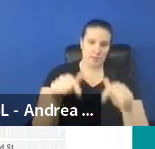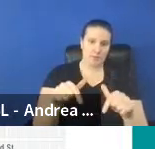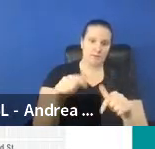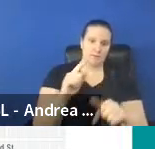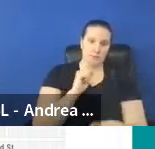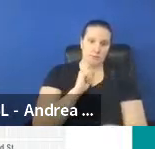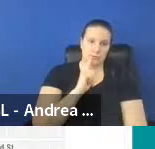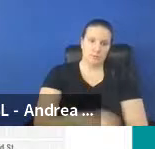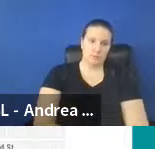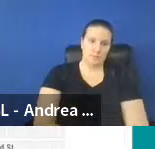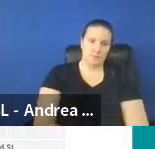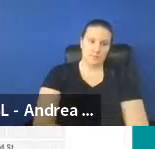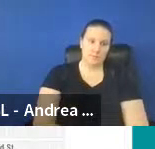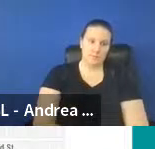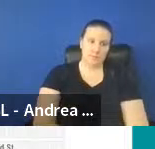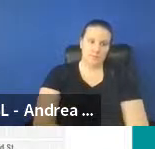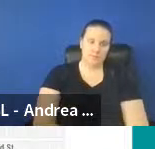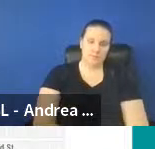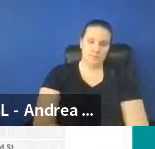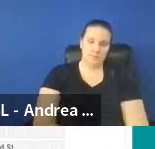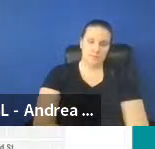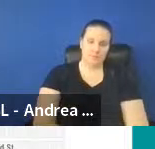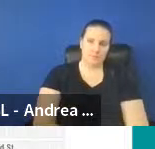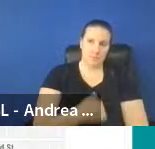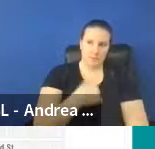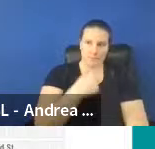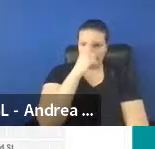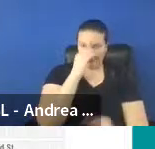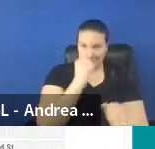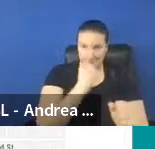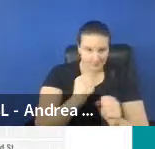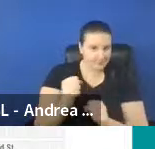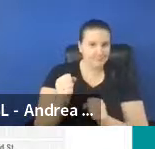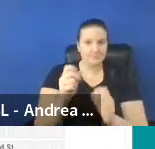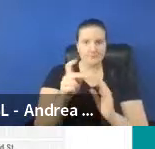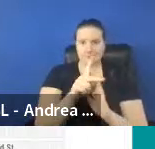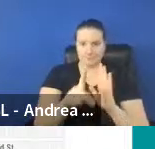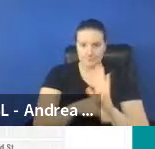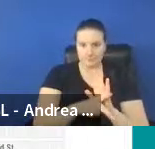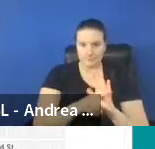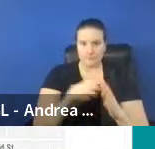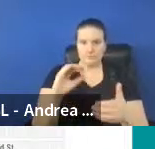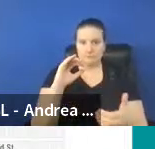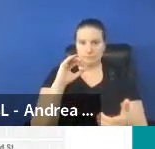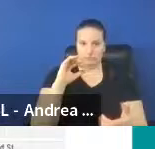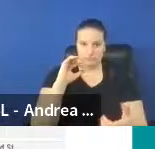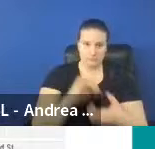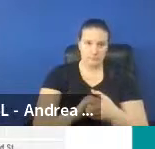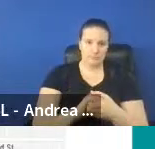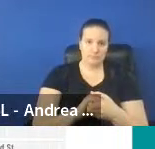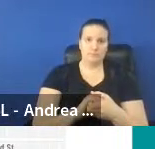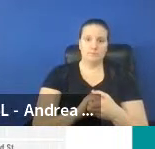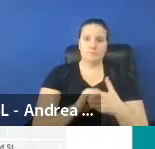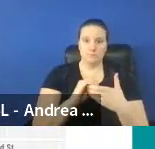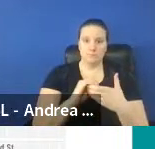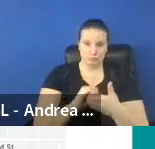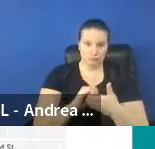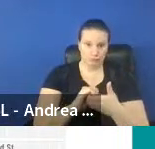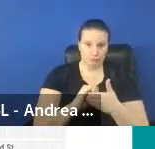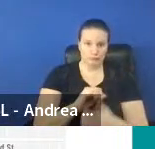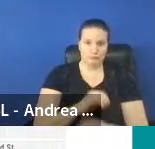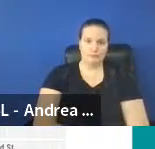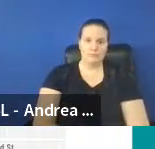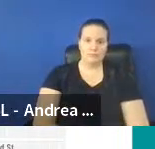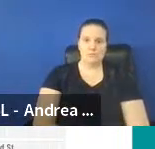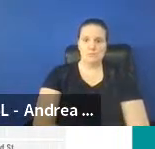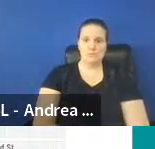have begun to talk about in terms of the strategies and policies and partnerships implement to try to do